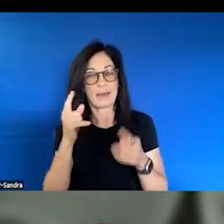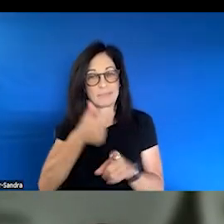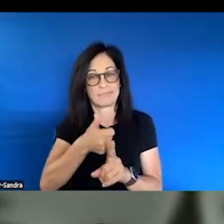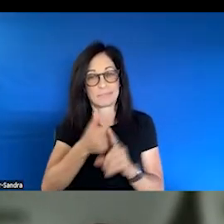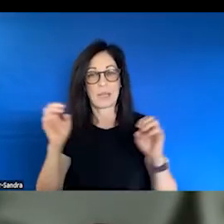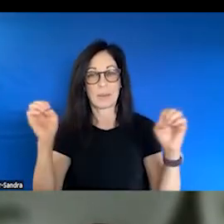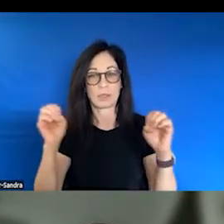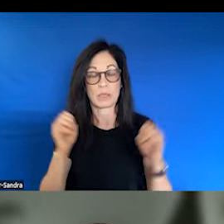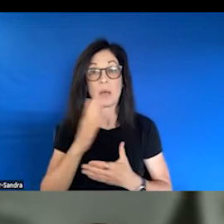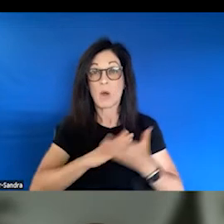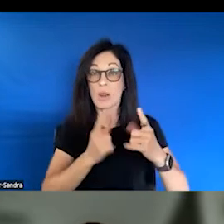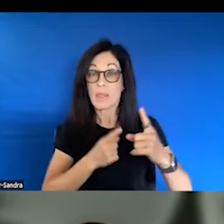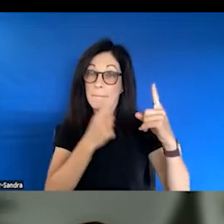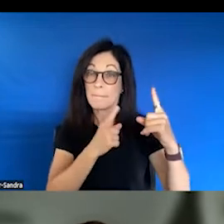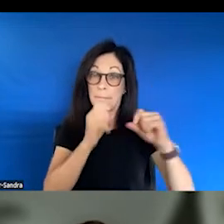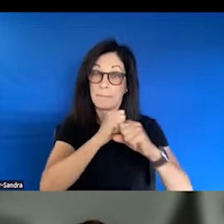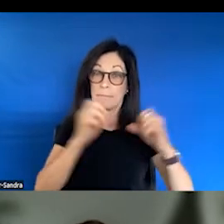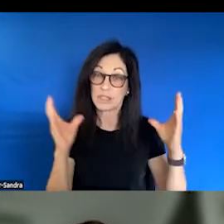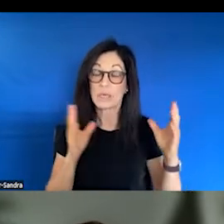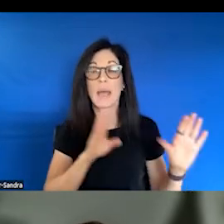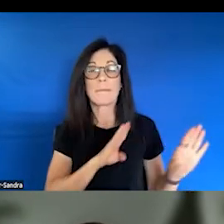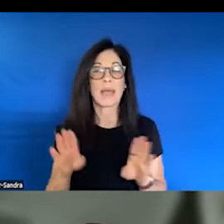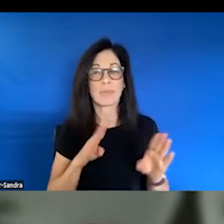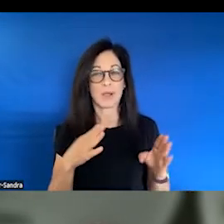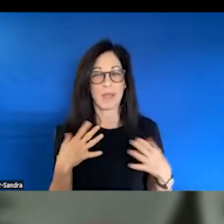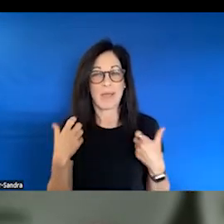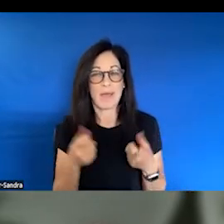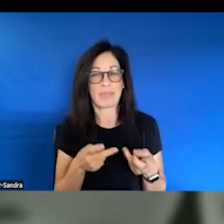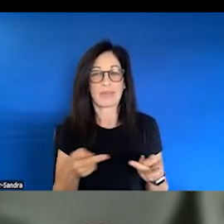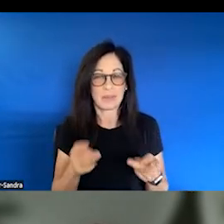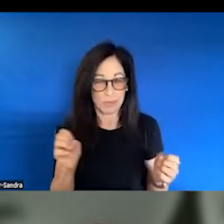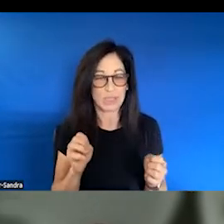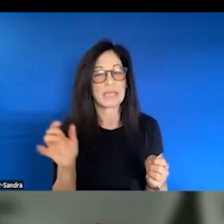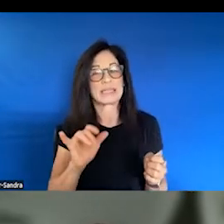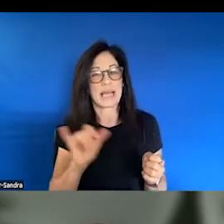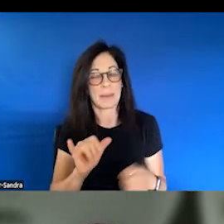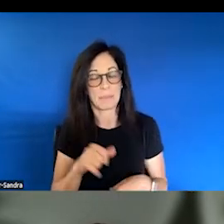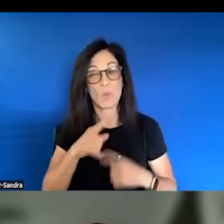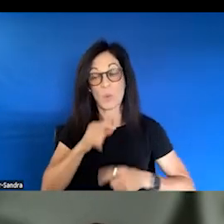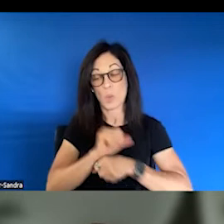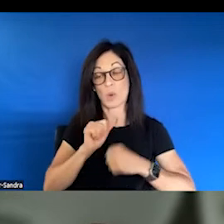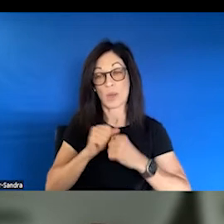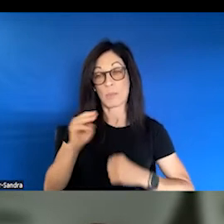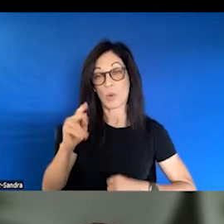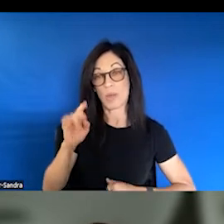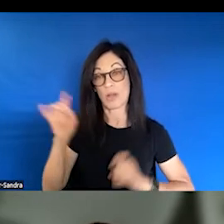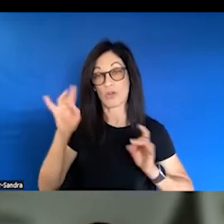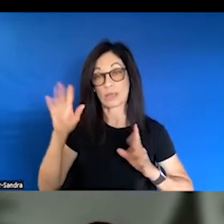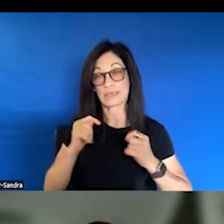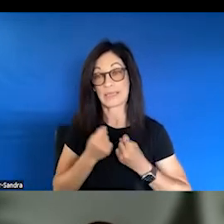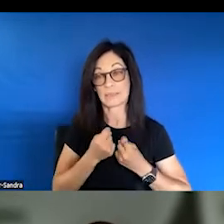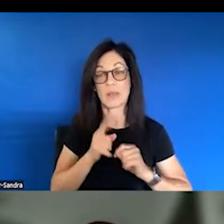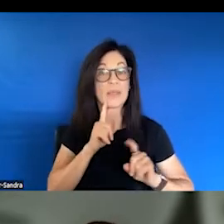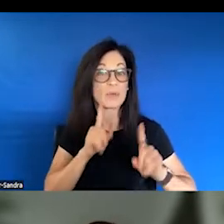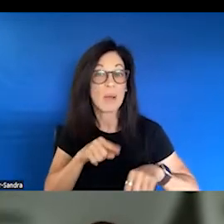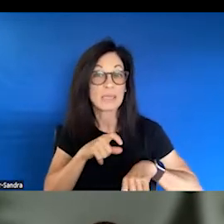is that behavioral health crises are considered the same way. And so when we work with these mobile crisis teams, the response time now, when they put a